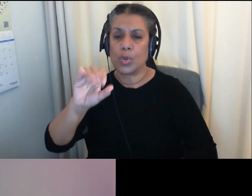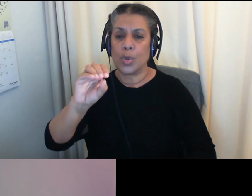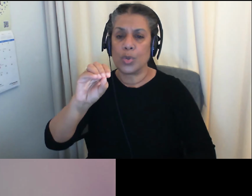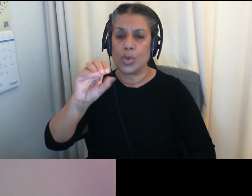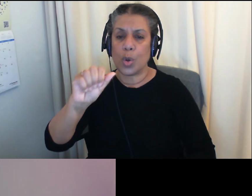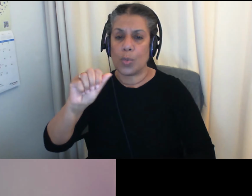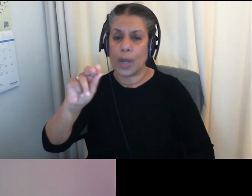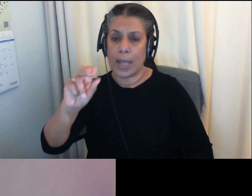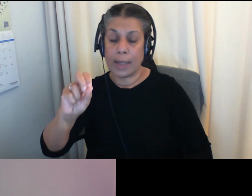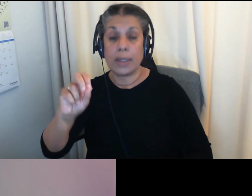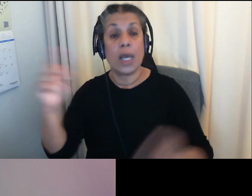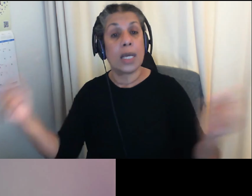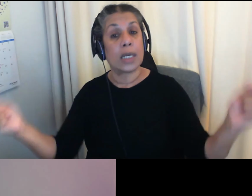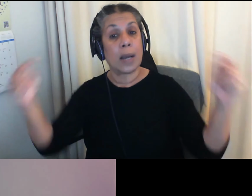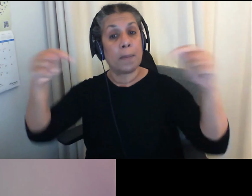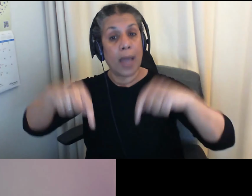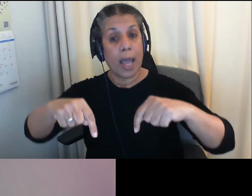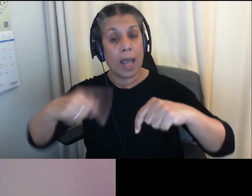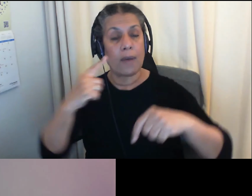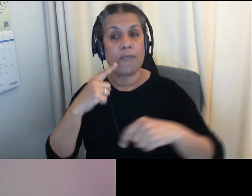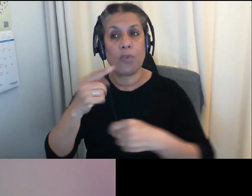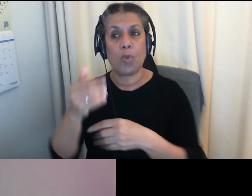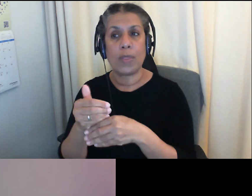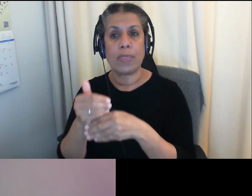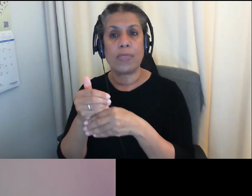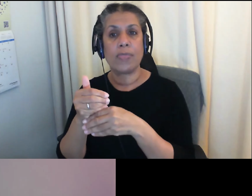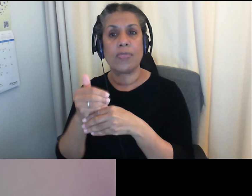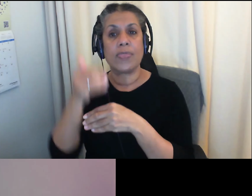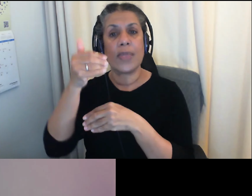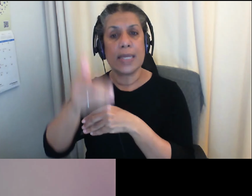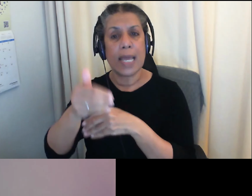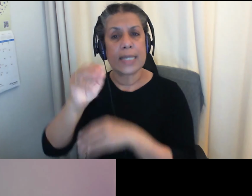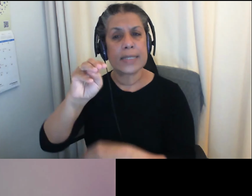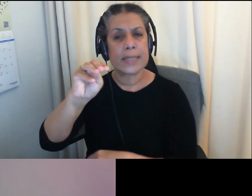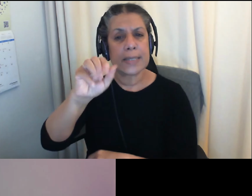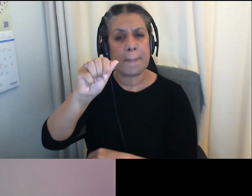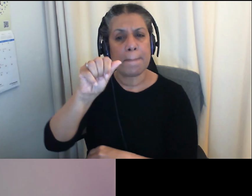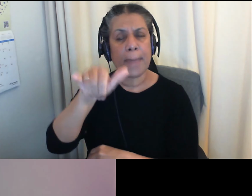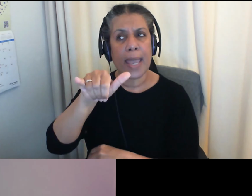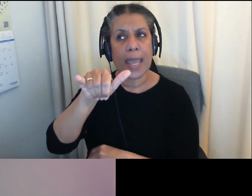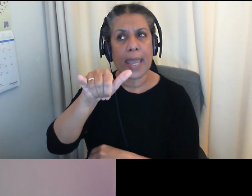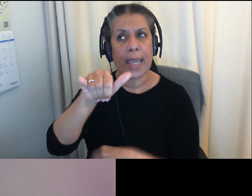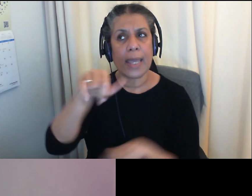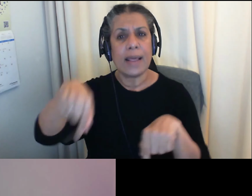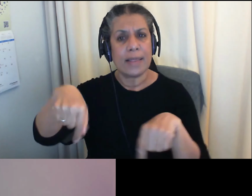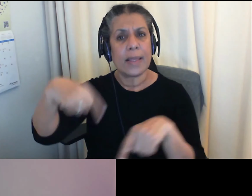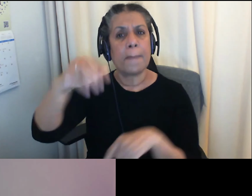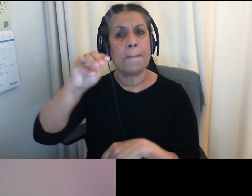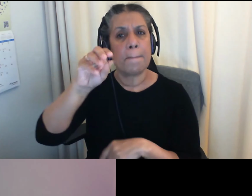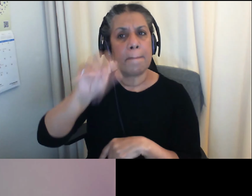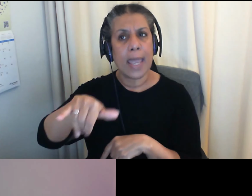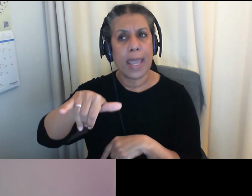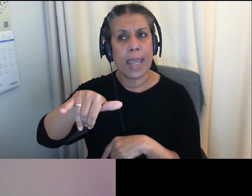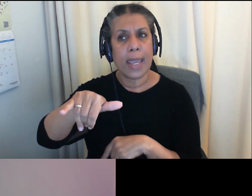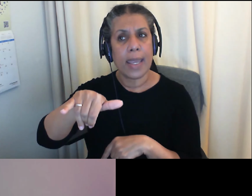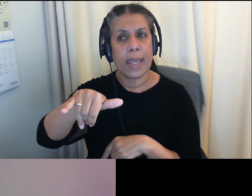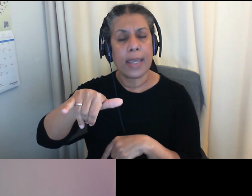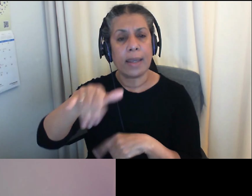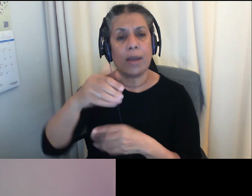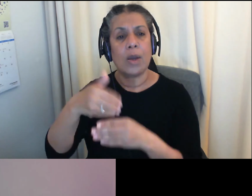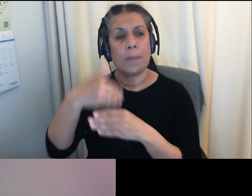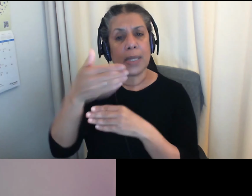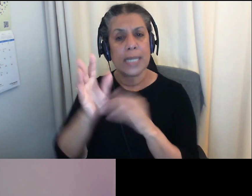Tune in next time for next May. I think this coming May we have the next one in the series,